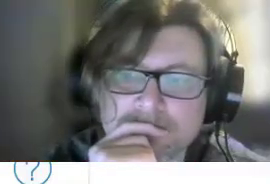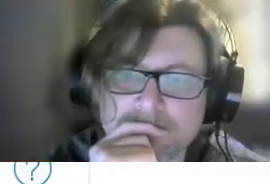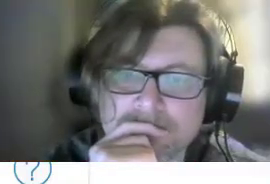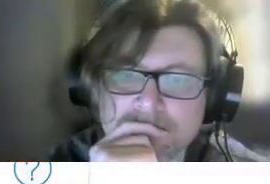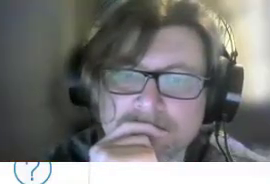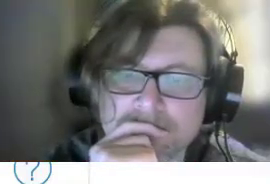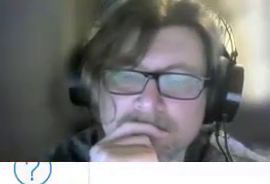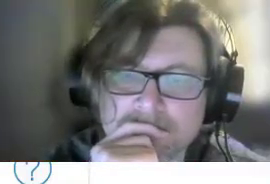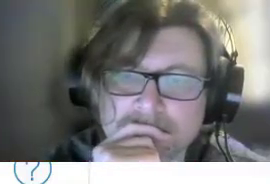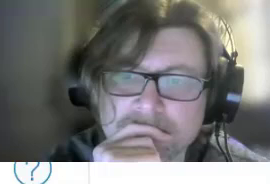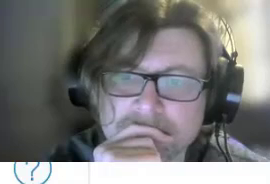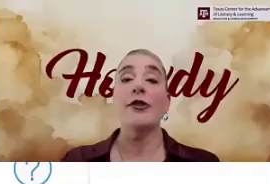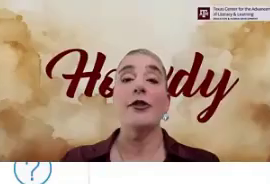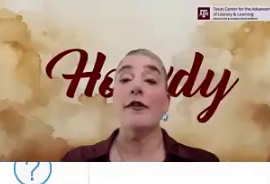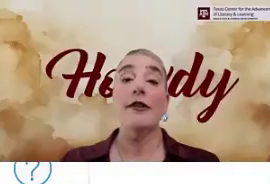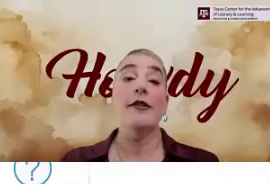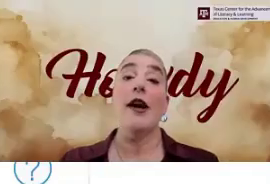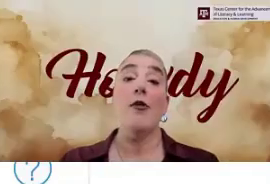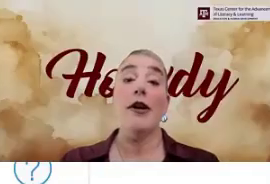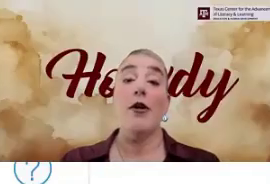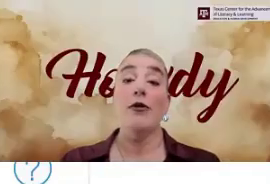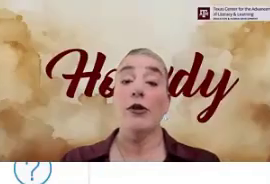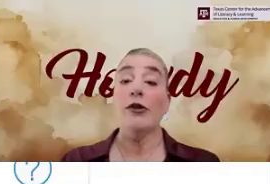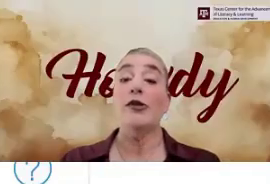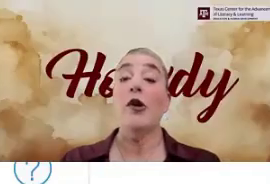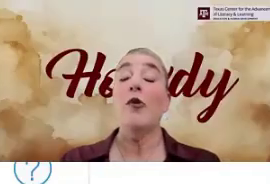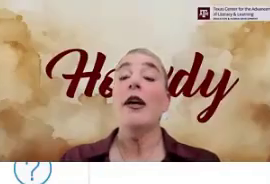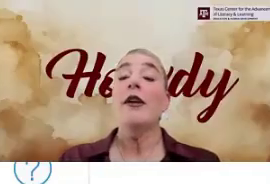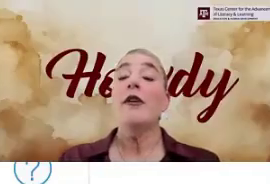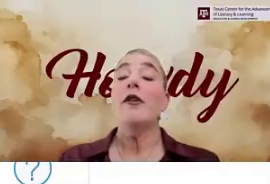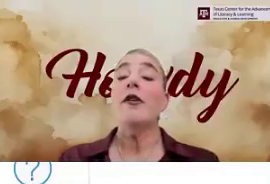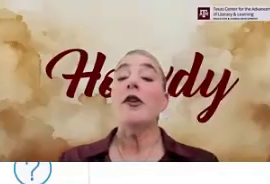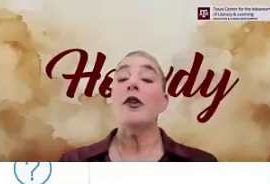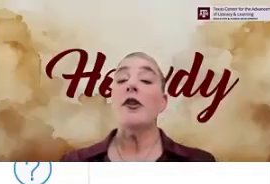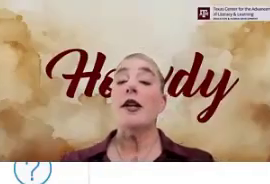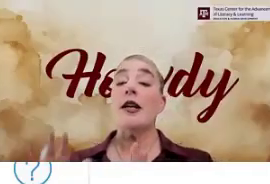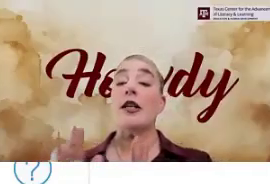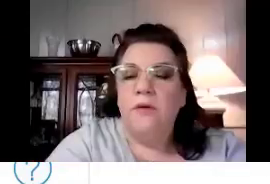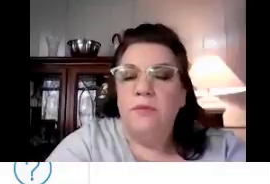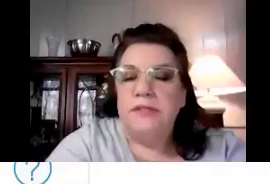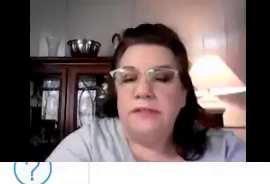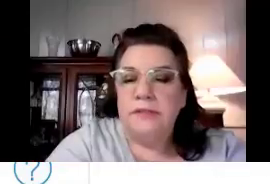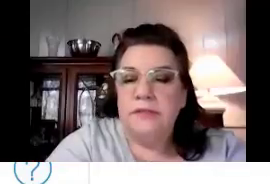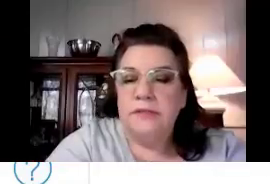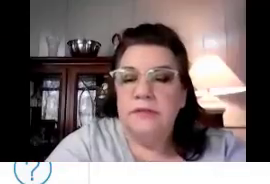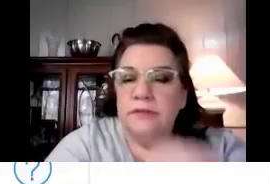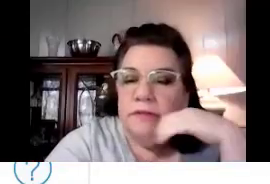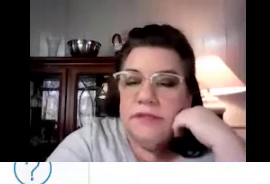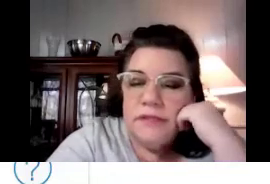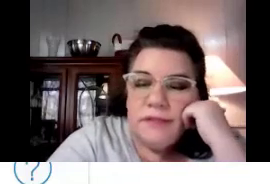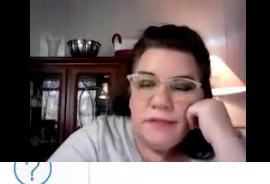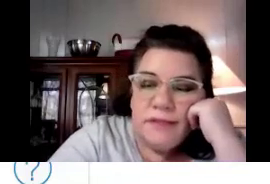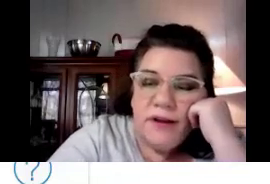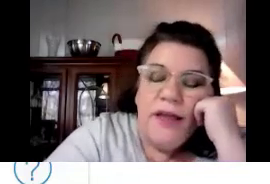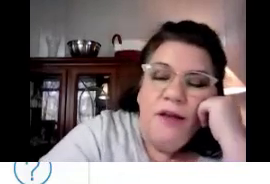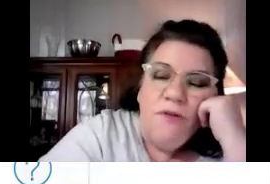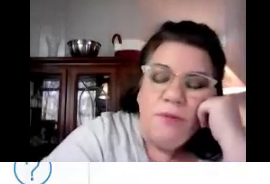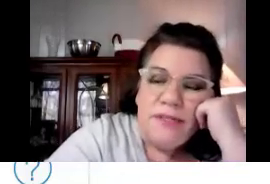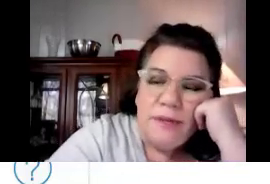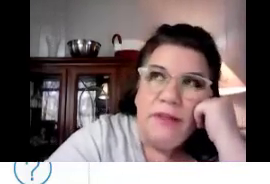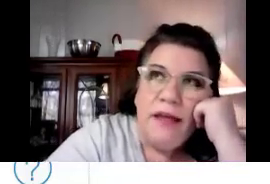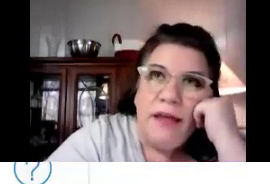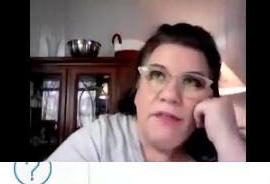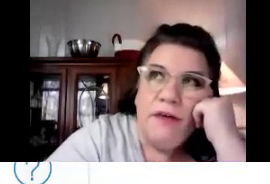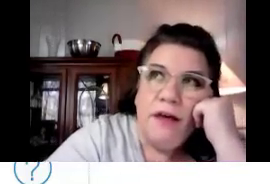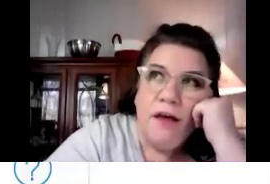me see here, because this is how we all learn. So Okay, would it be, yeah, go ahead, Max. sorry,